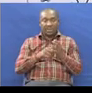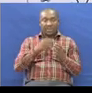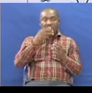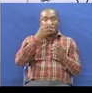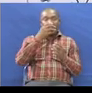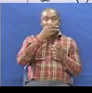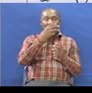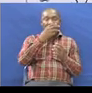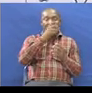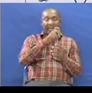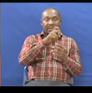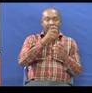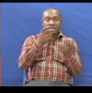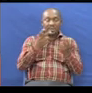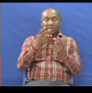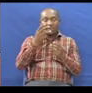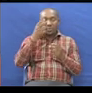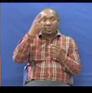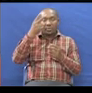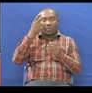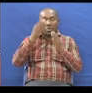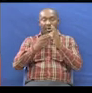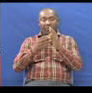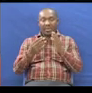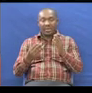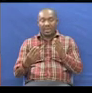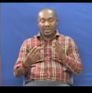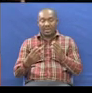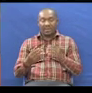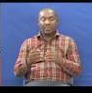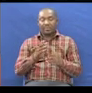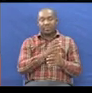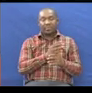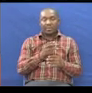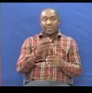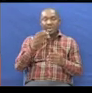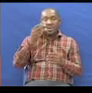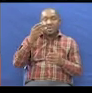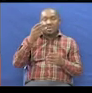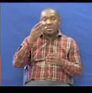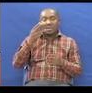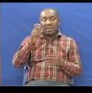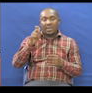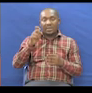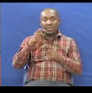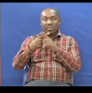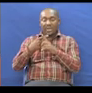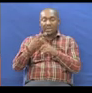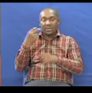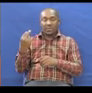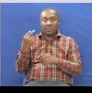is equal to 2 over 3. That's the first one. The second one here, 3x plus 2 is equal to 0.